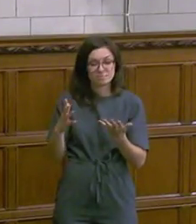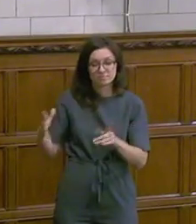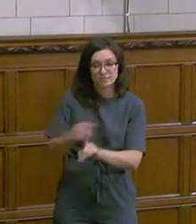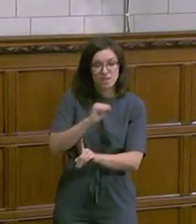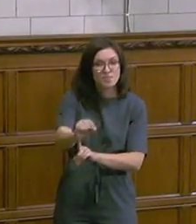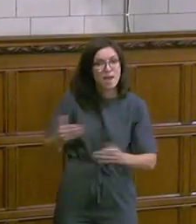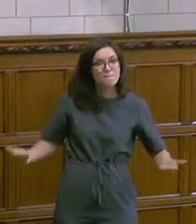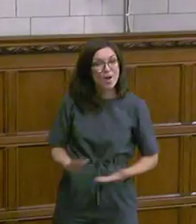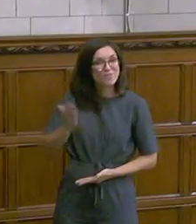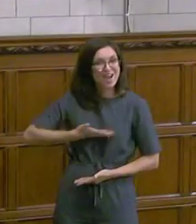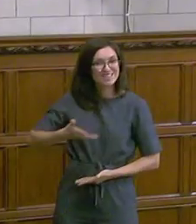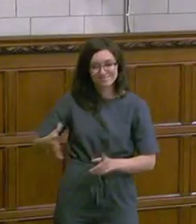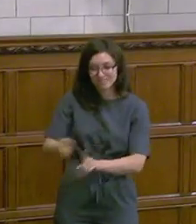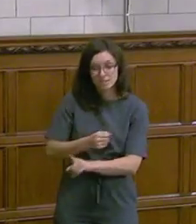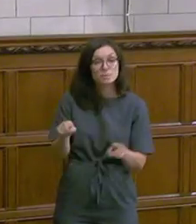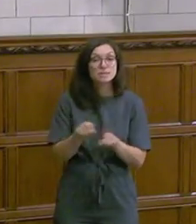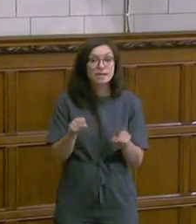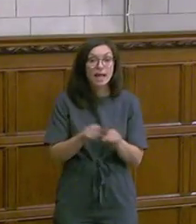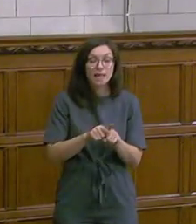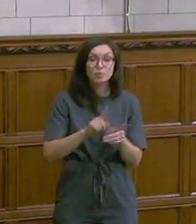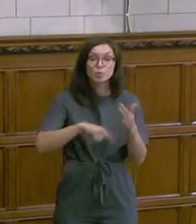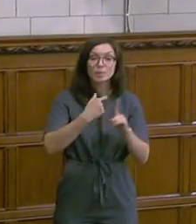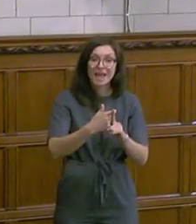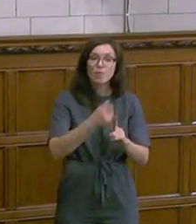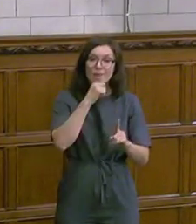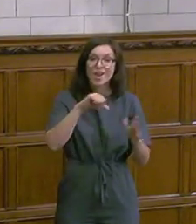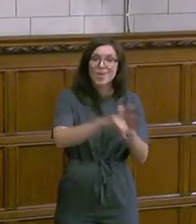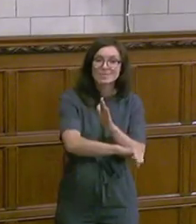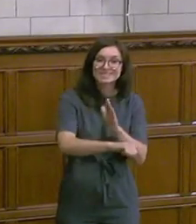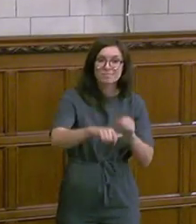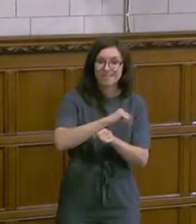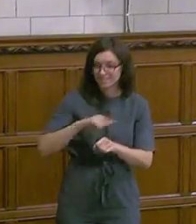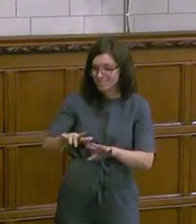robbing our country of a significant contribution from some highly